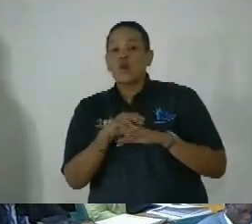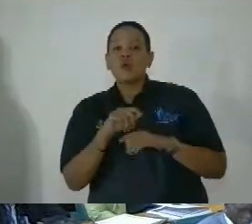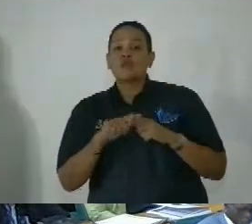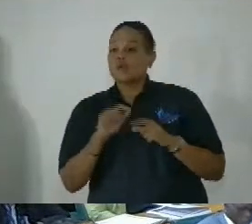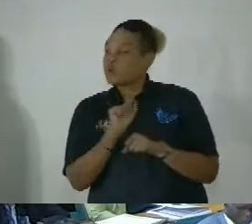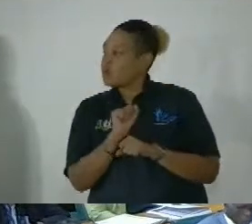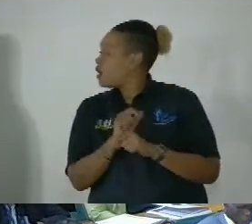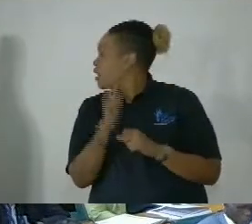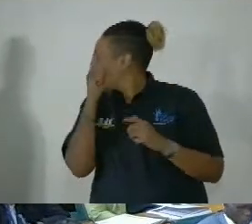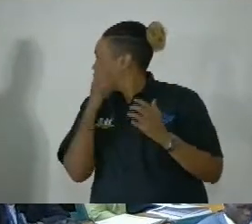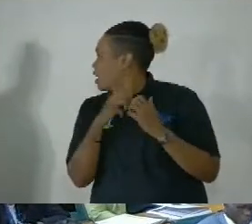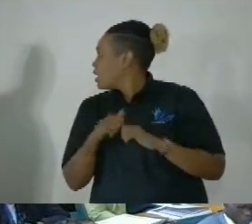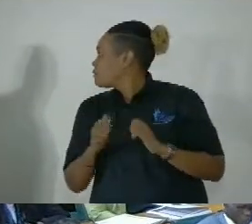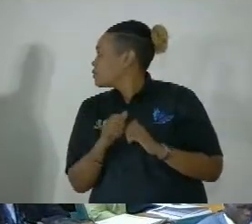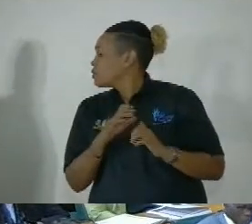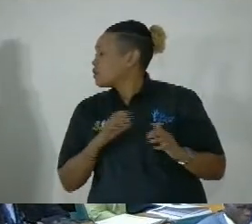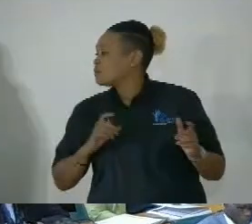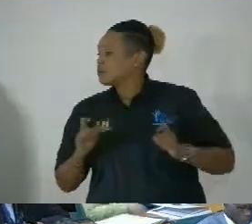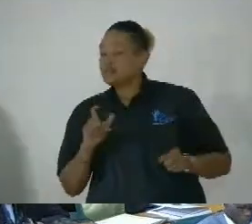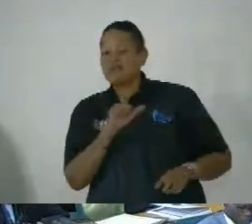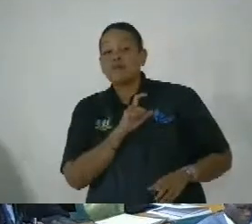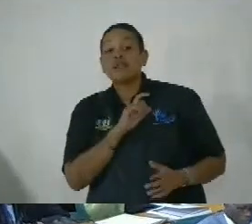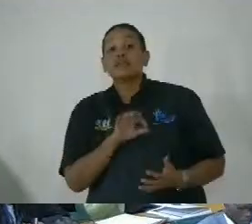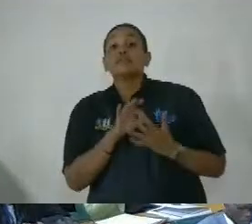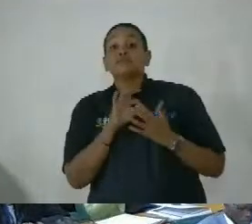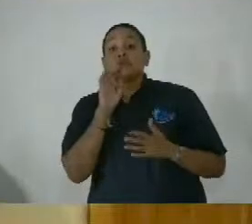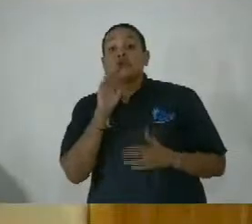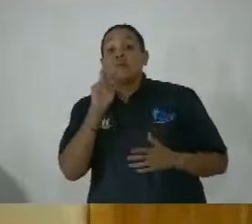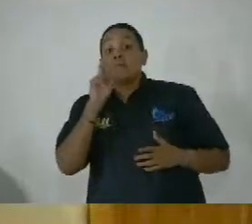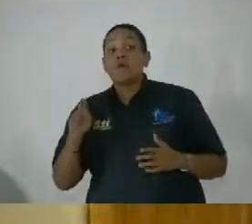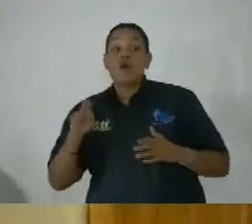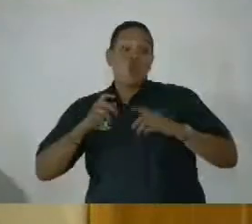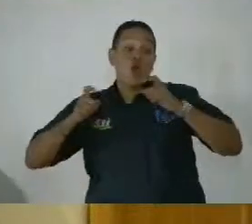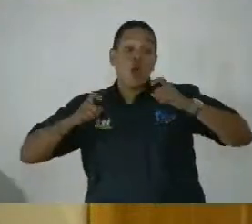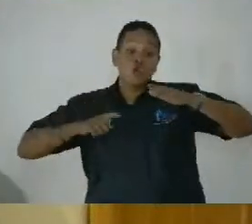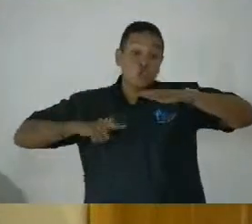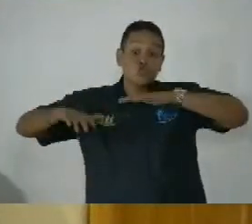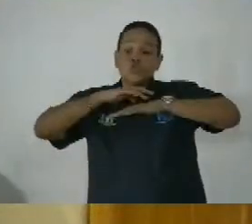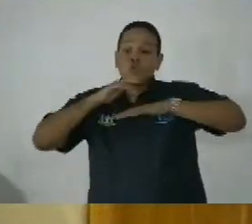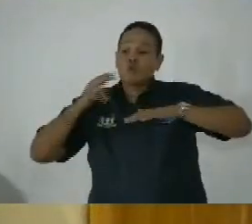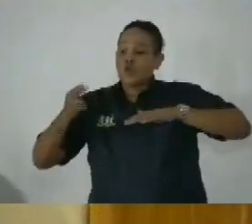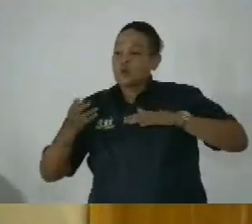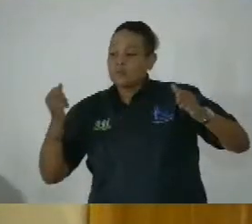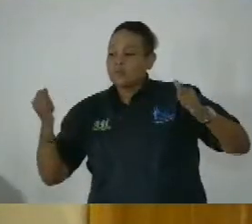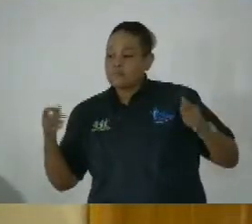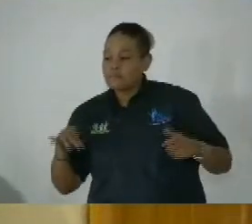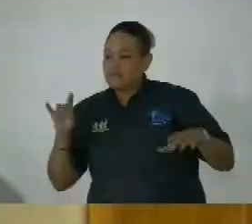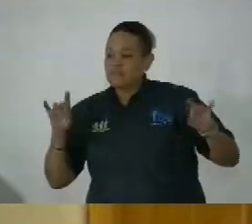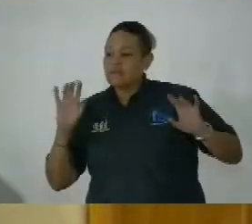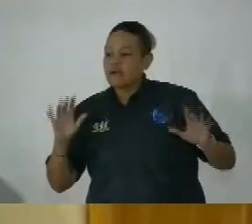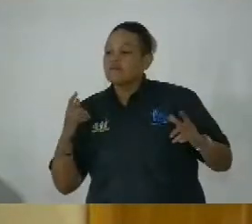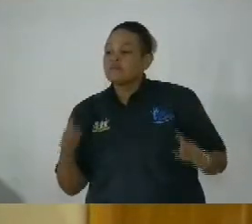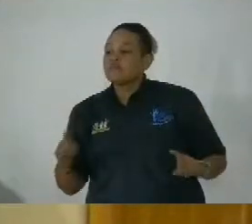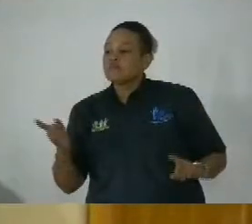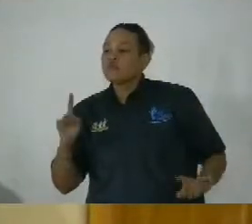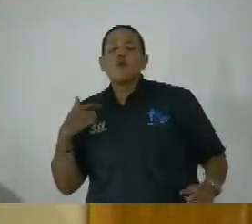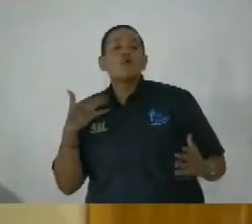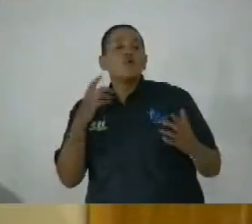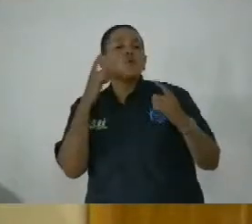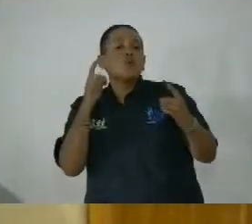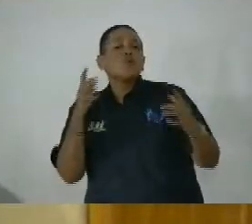collaboratively with the Commissioner of Police, especially in border control and apprehending weapons and ammunition at the ports. Where are we going, Madam